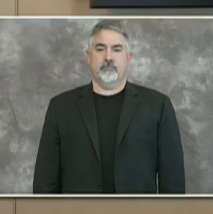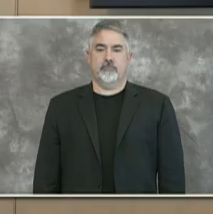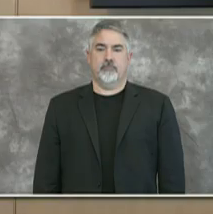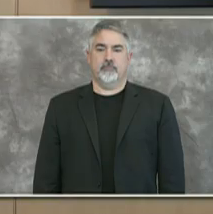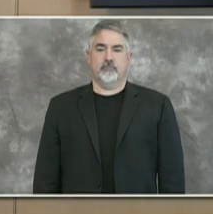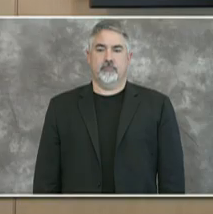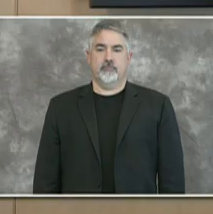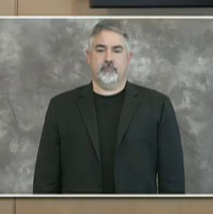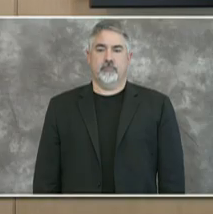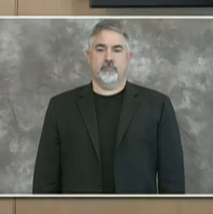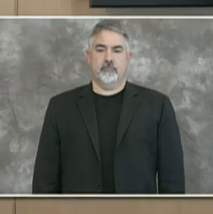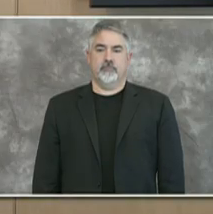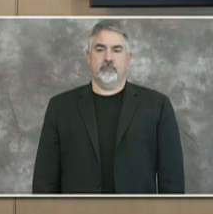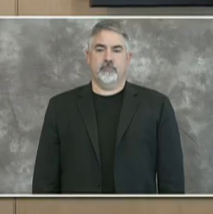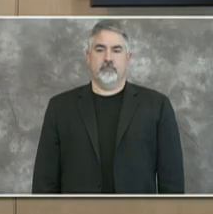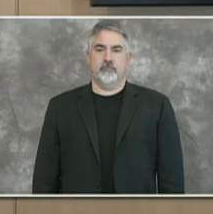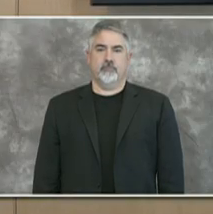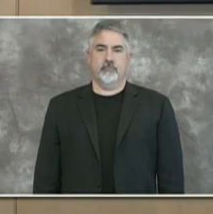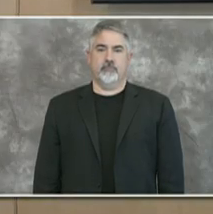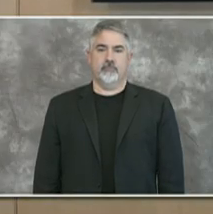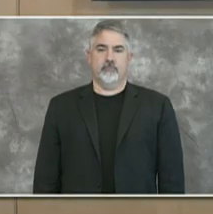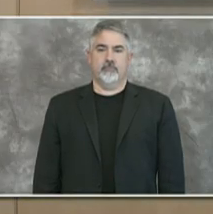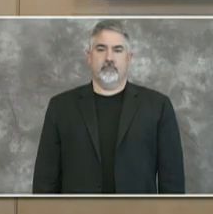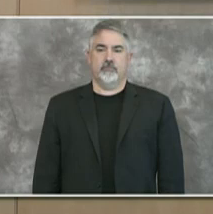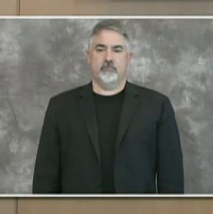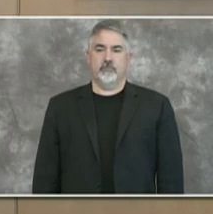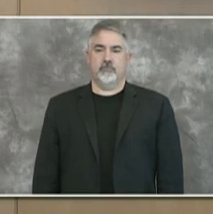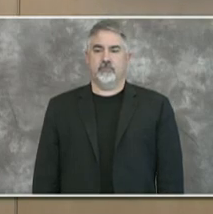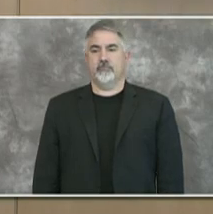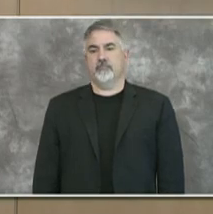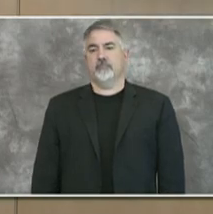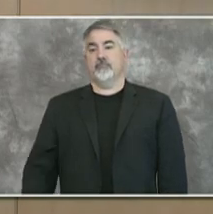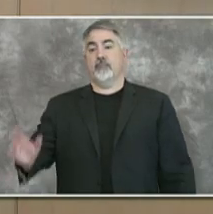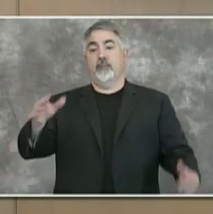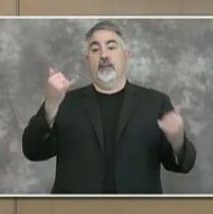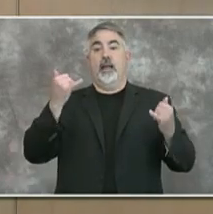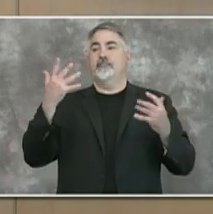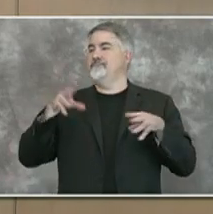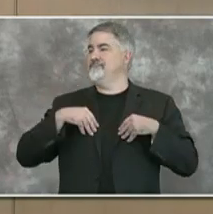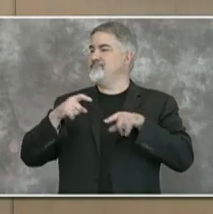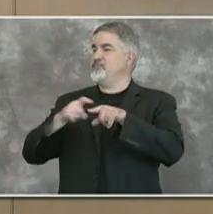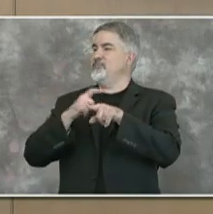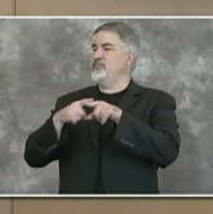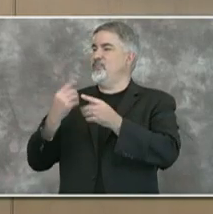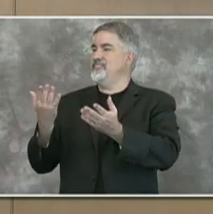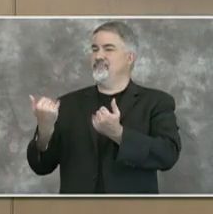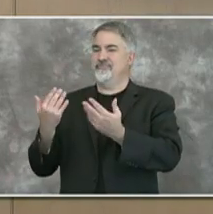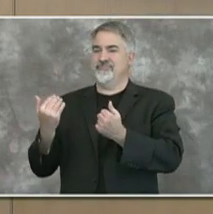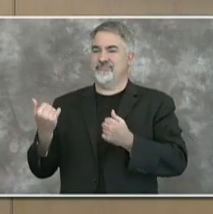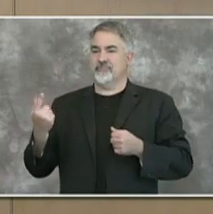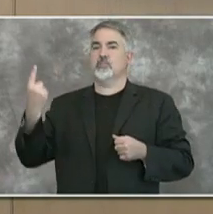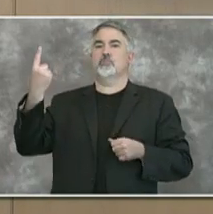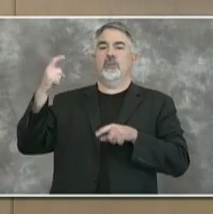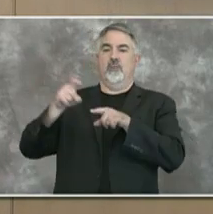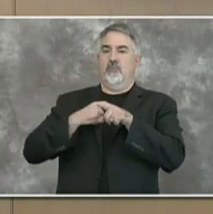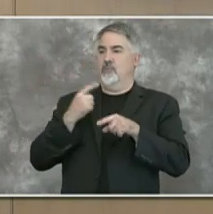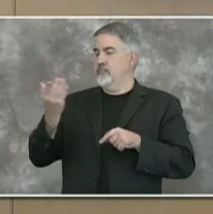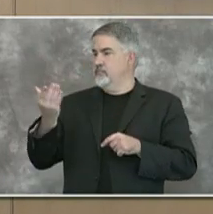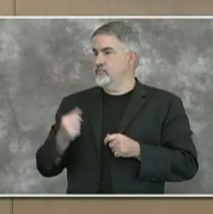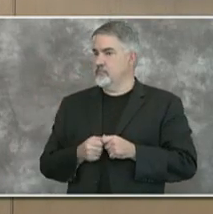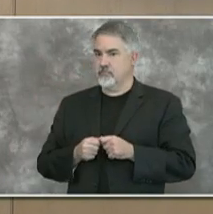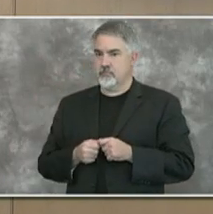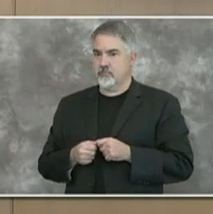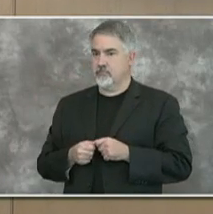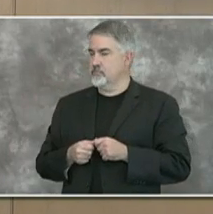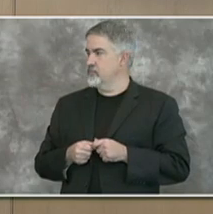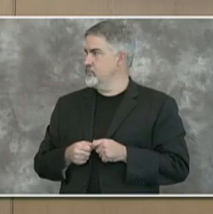Thank you, Dr. Bergman. We're going to go directly to the calls now. We only have one call-in question, so again, it will ask you in the